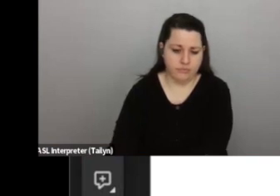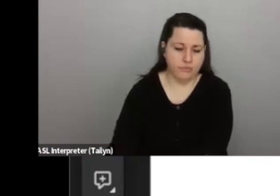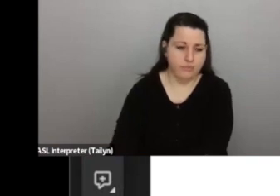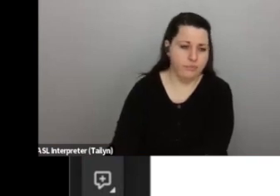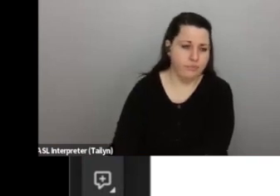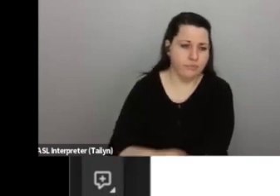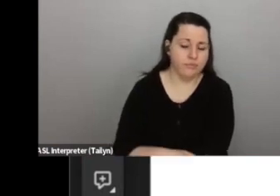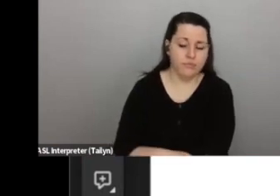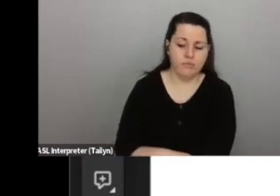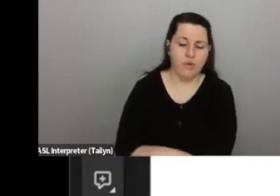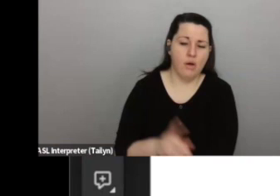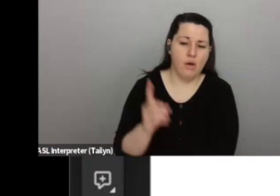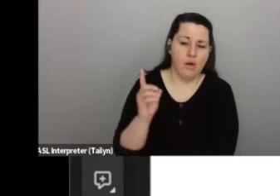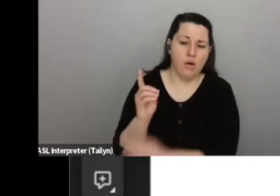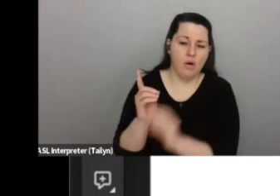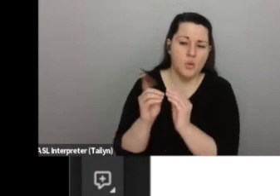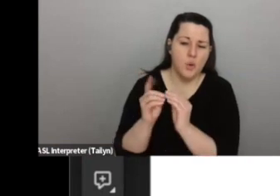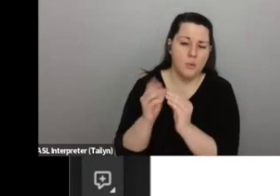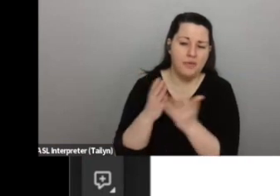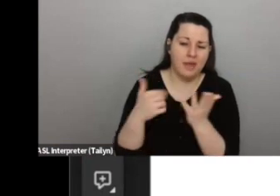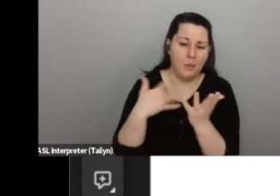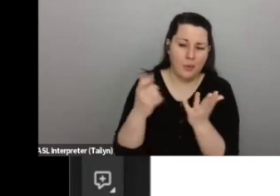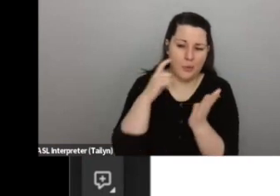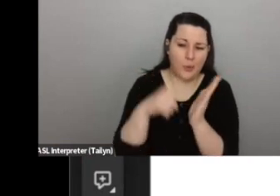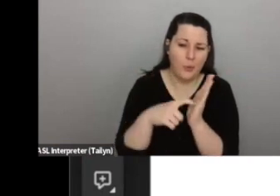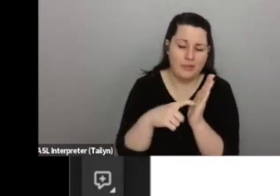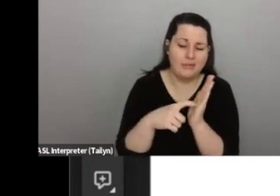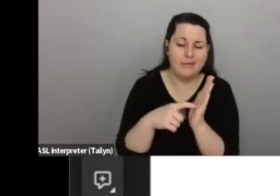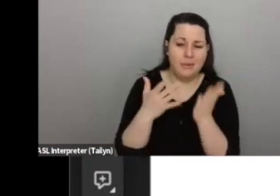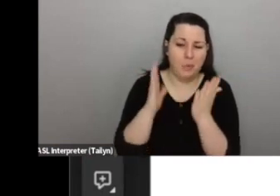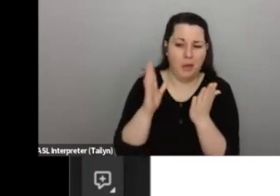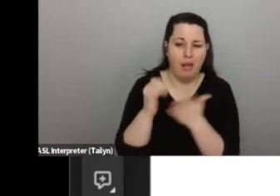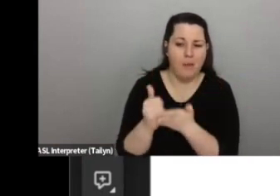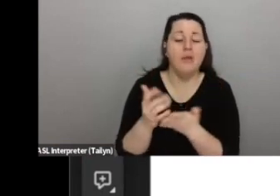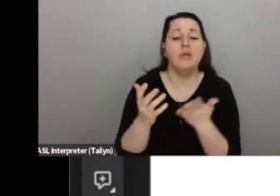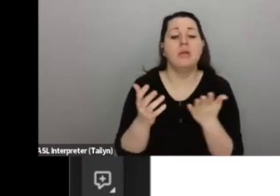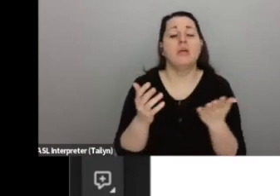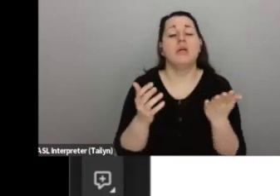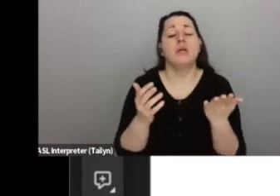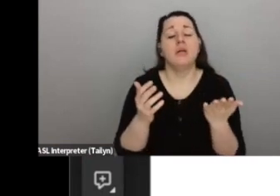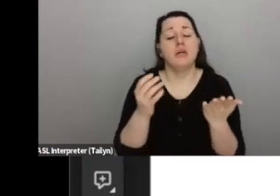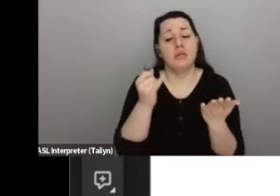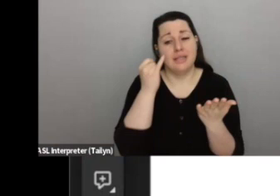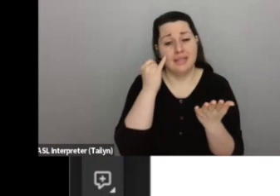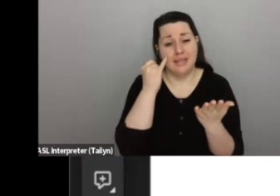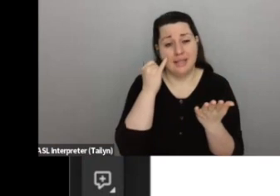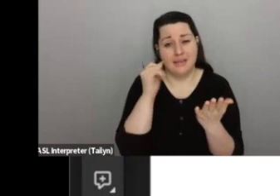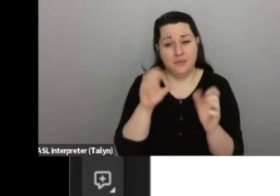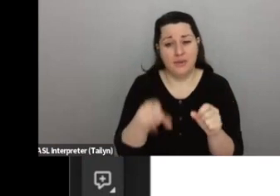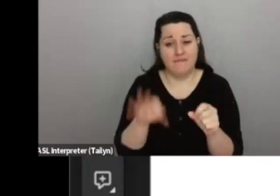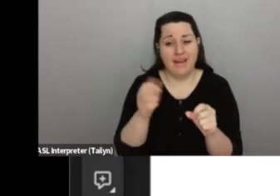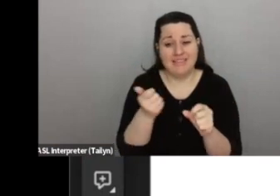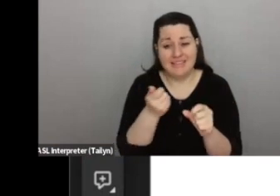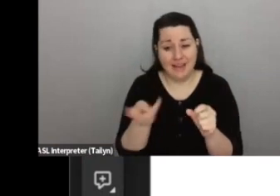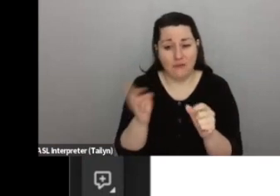One other thing to note that also might be helpful is if you can find several